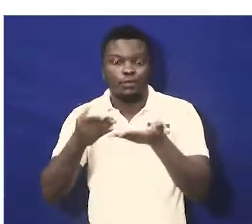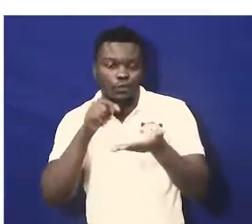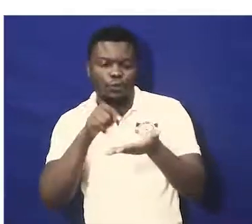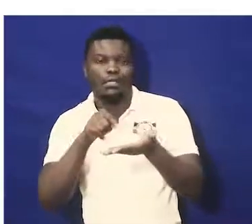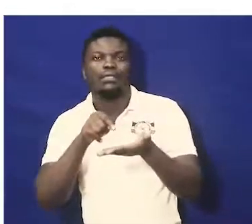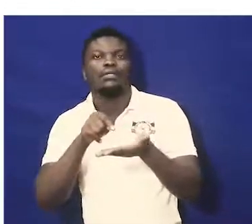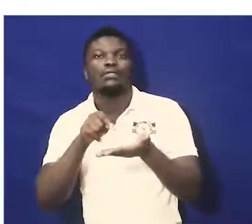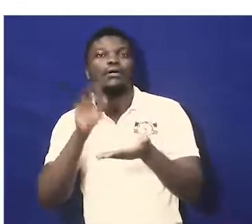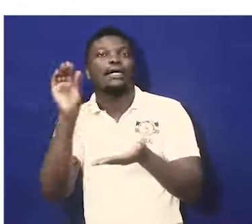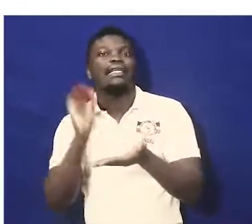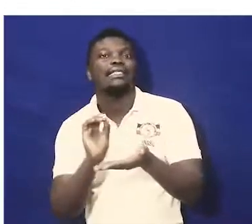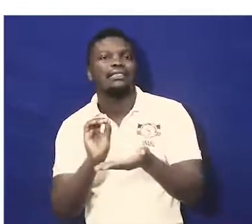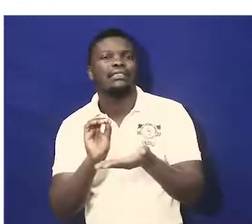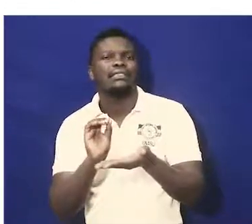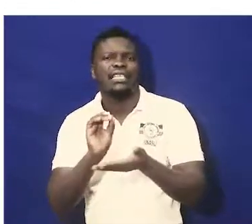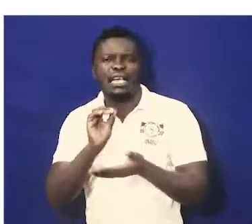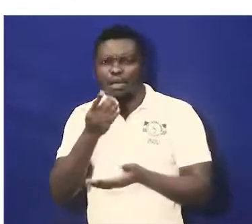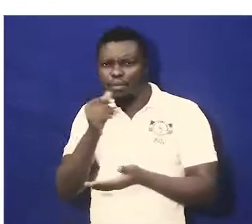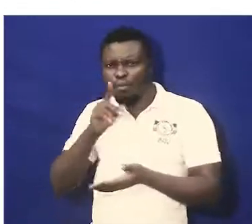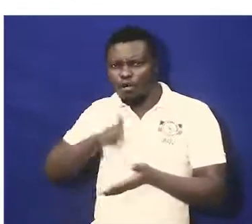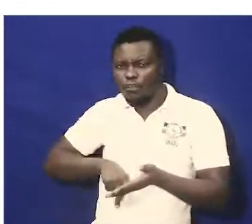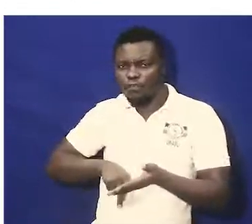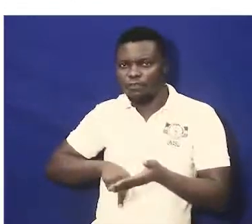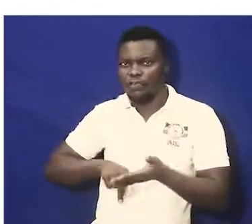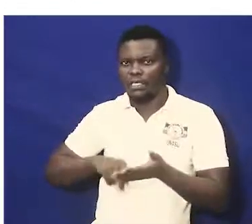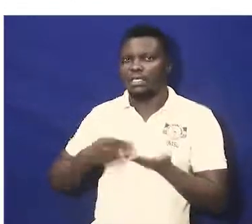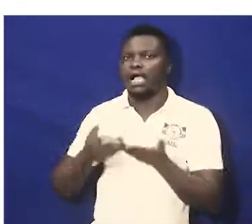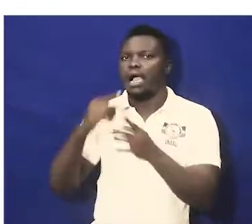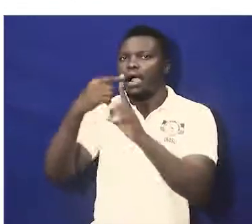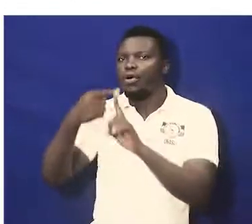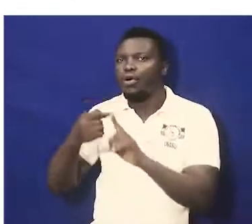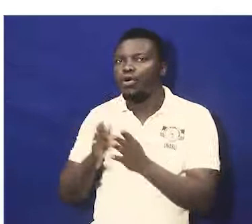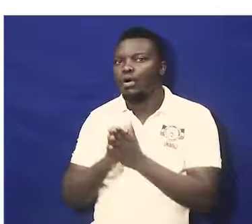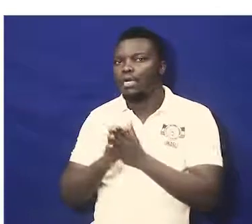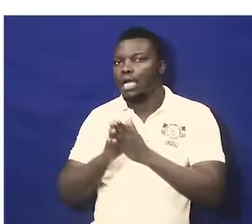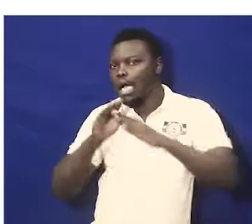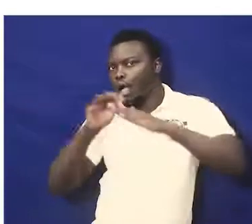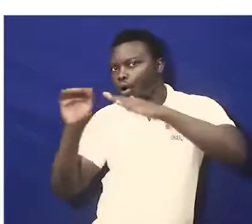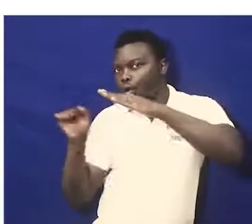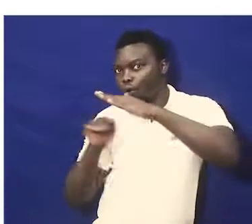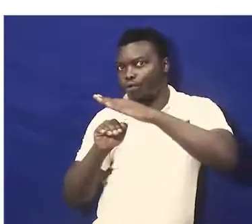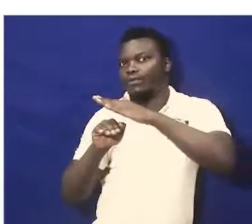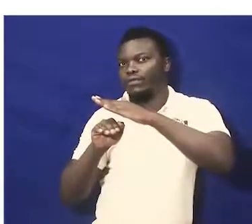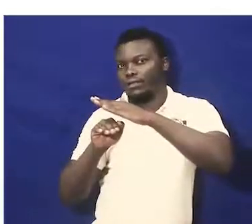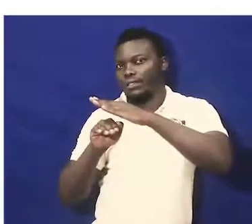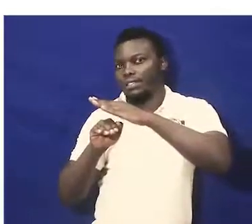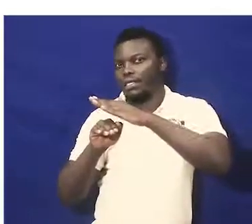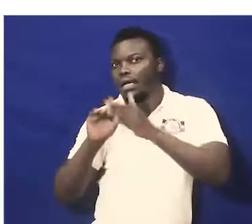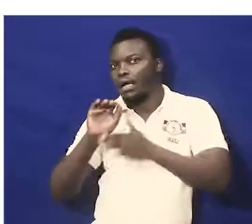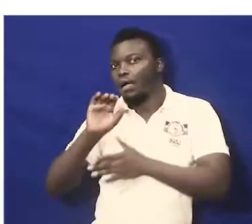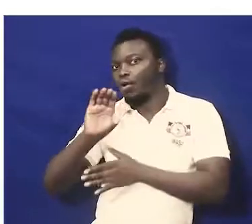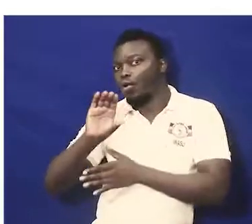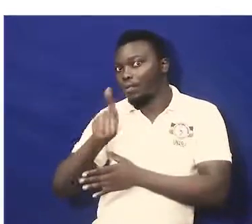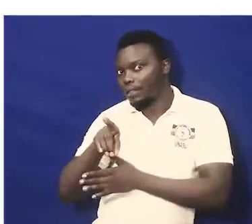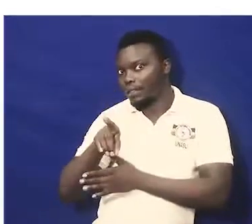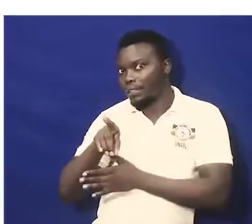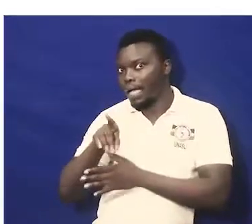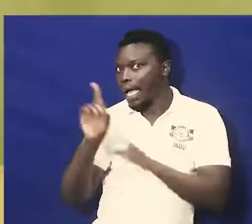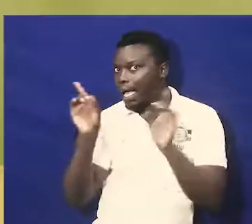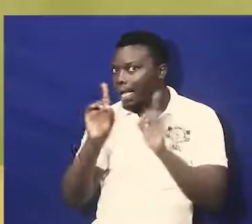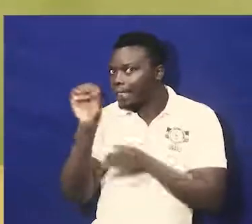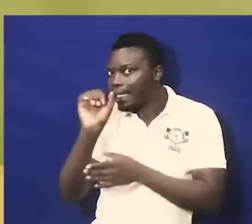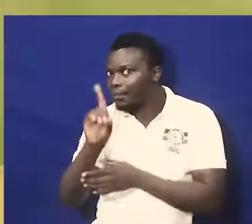is calculated over cost price. That's why we're using cost price and not selling